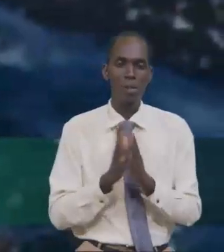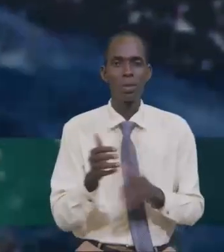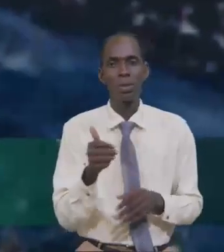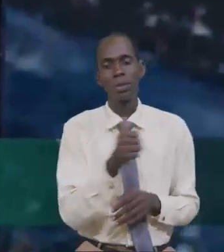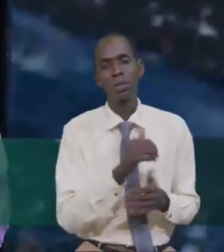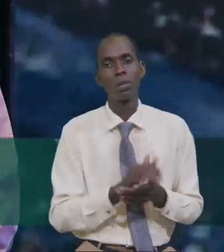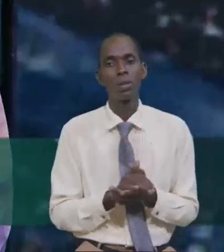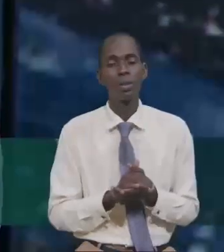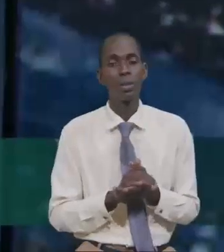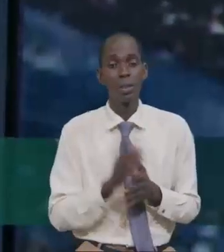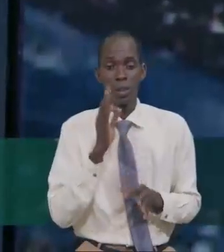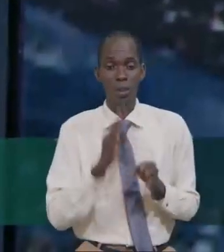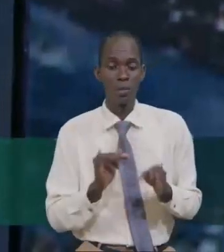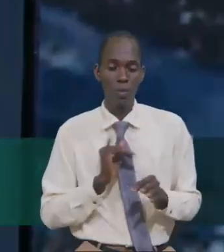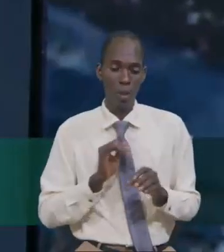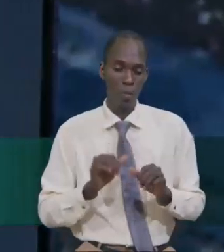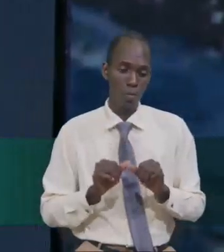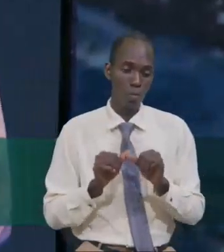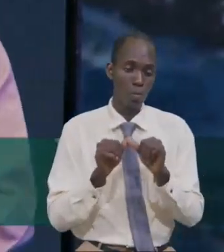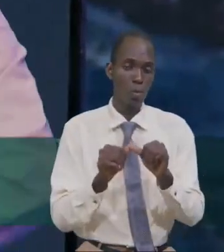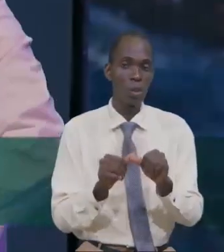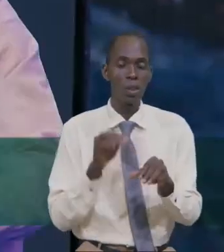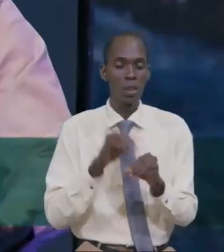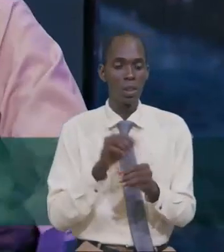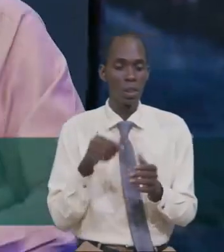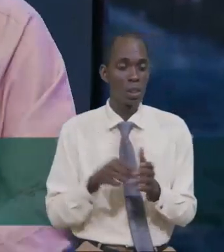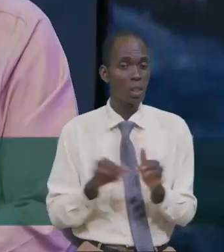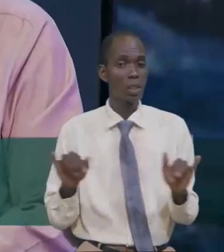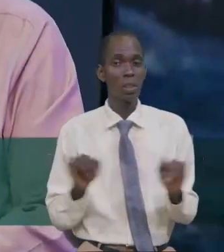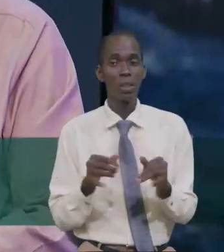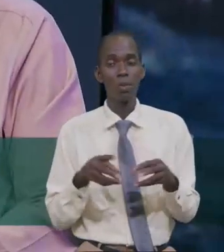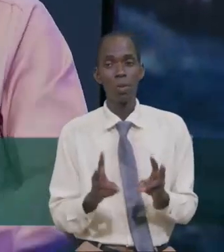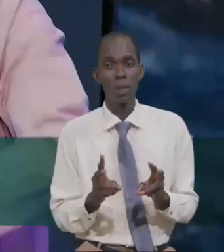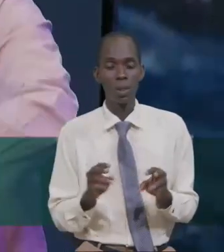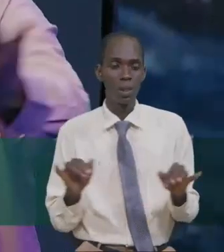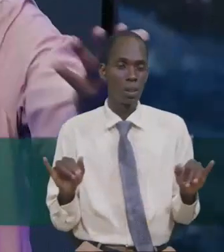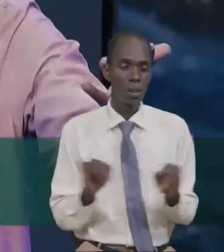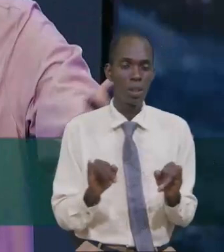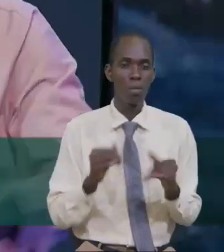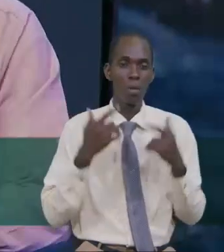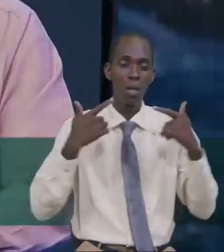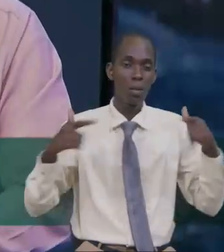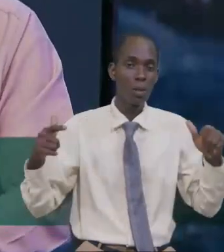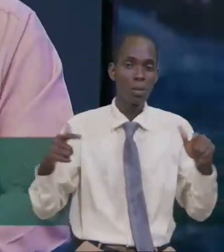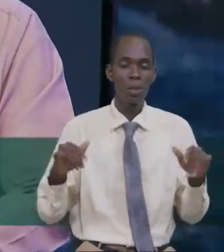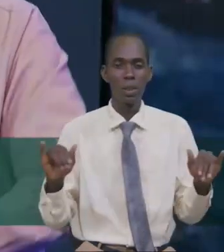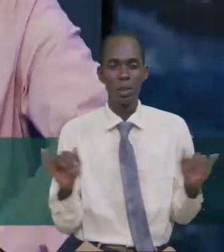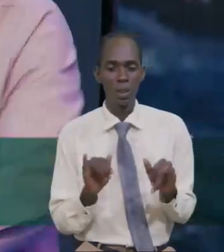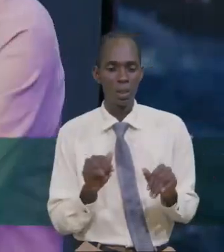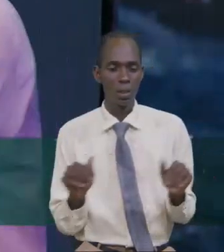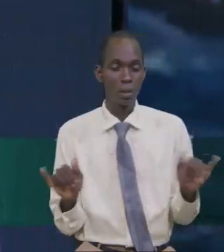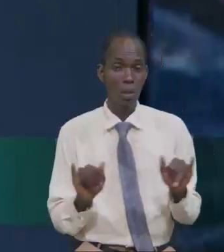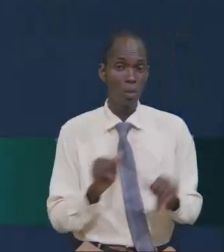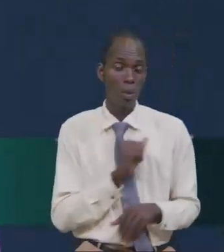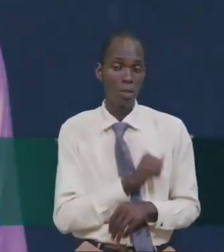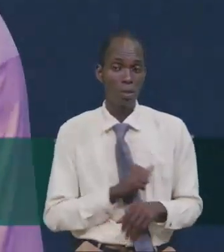this same attitude, this same habit, this same drinking, the same wasting of time, if